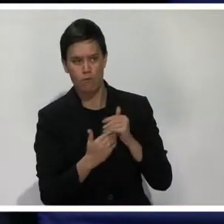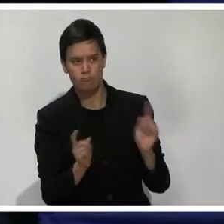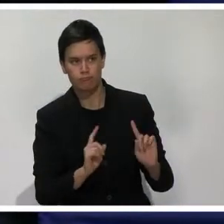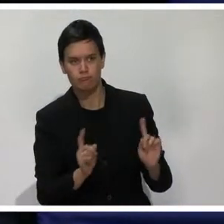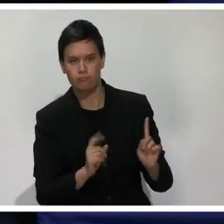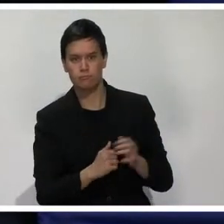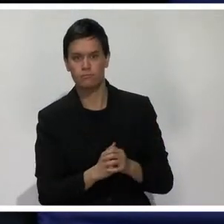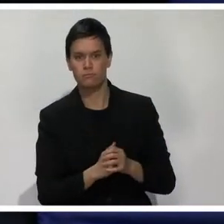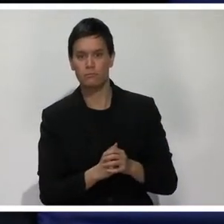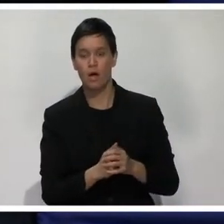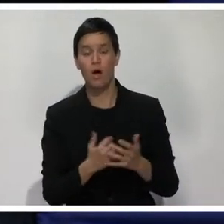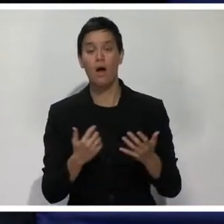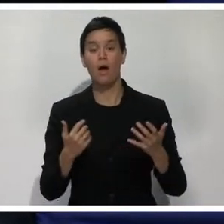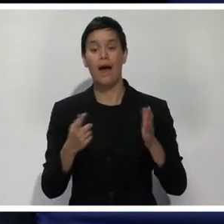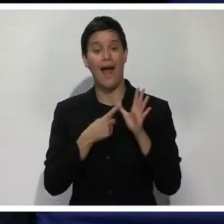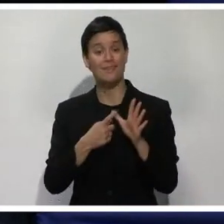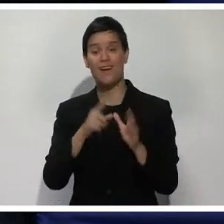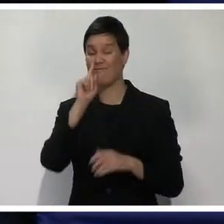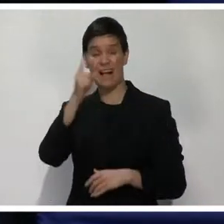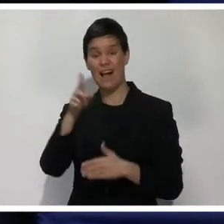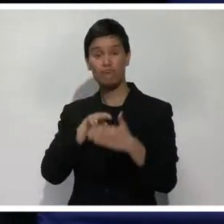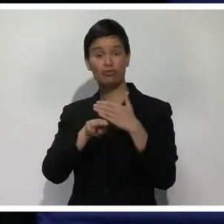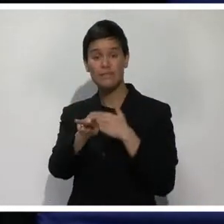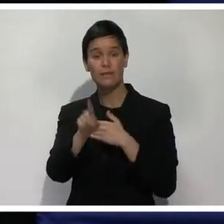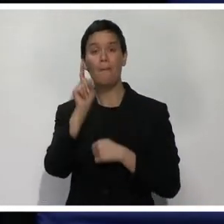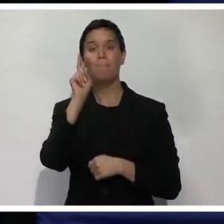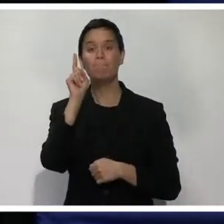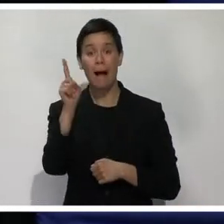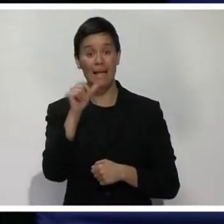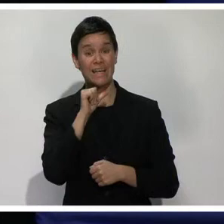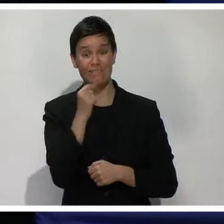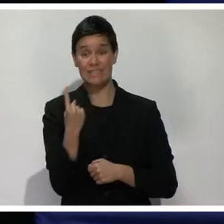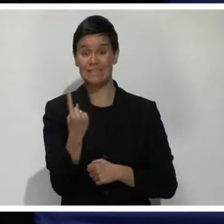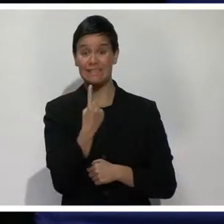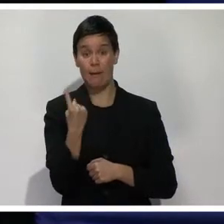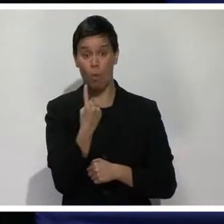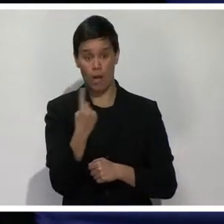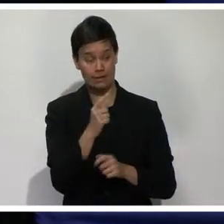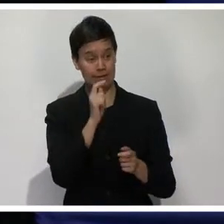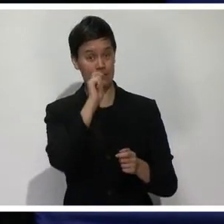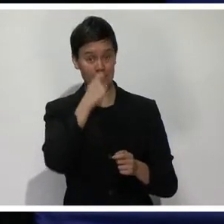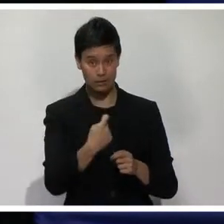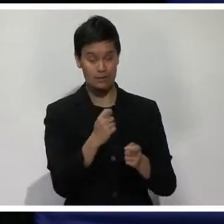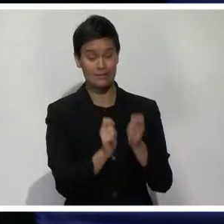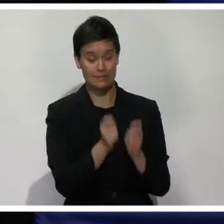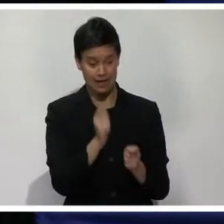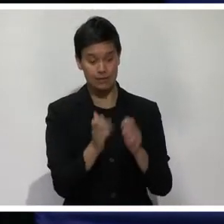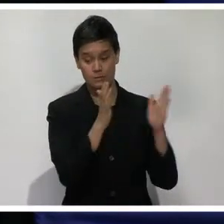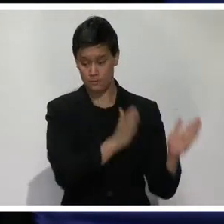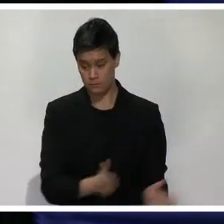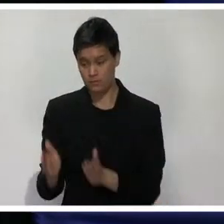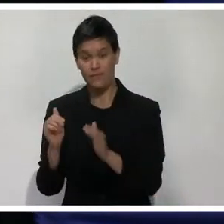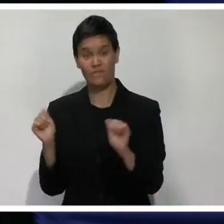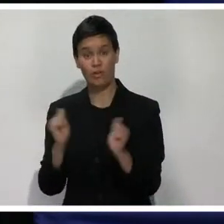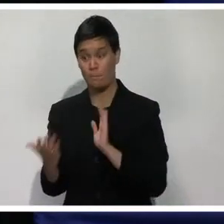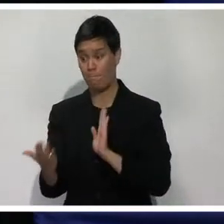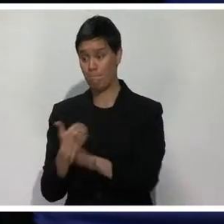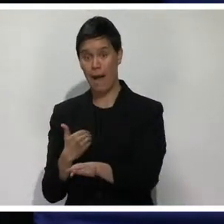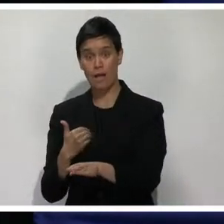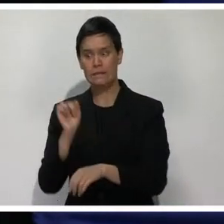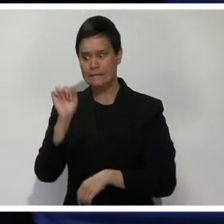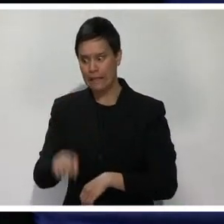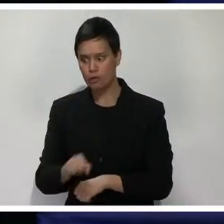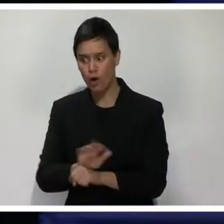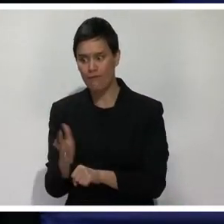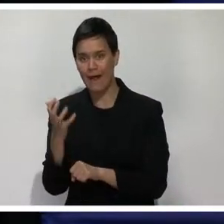I can say is that people will know straight away, very quickly, if they have a positive test, because that will be notified and followed up immediately. People that